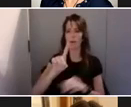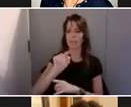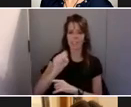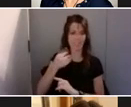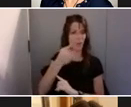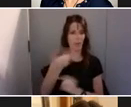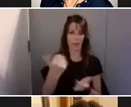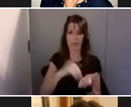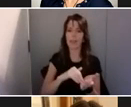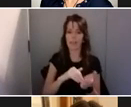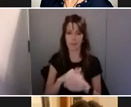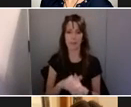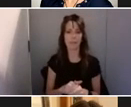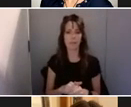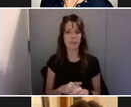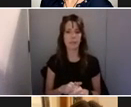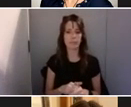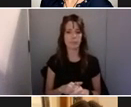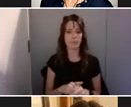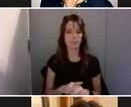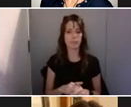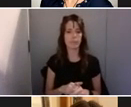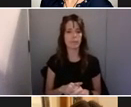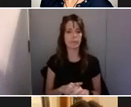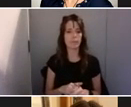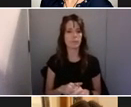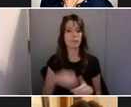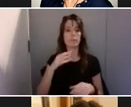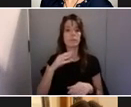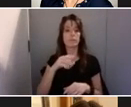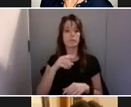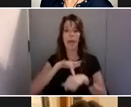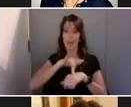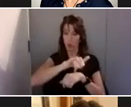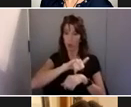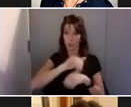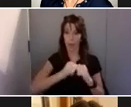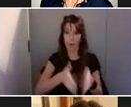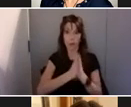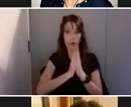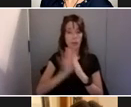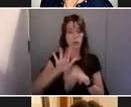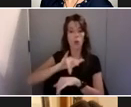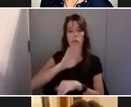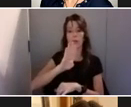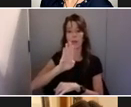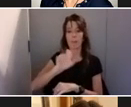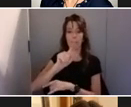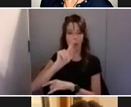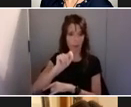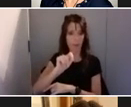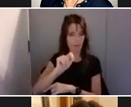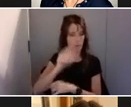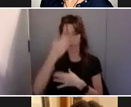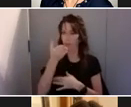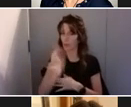have on our voter registration guide. And then early, how do I request an early ballot? Here's all the information here as